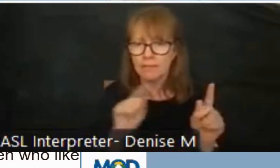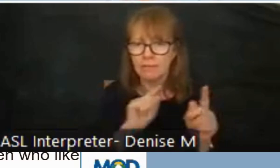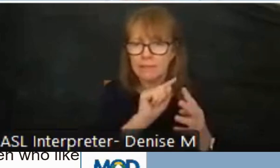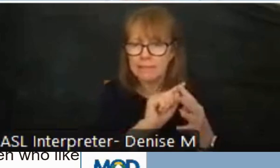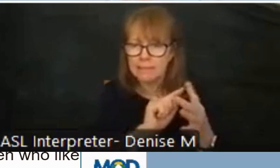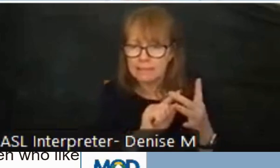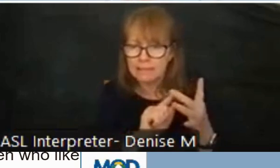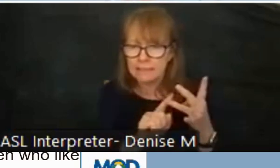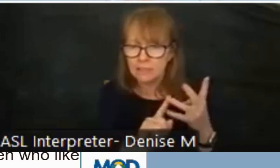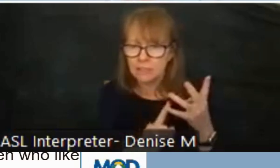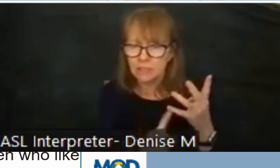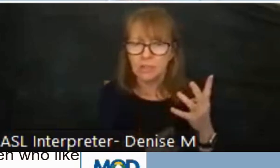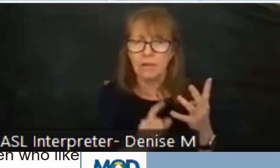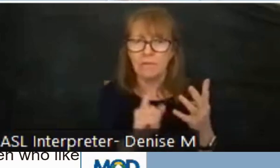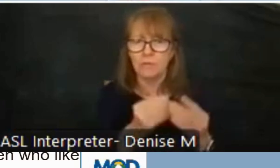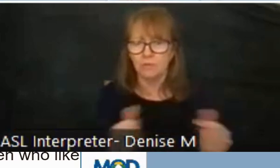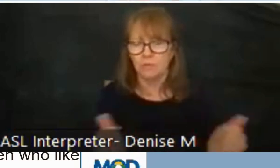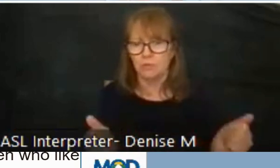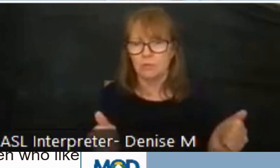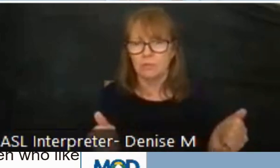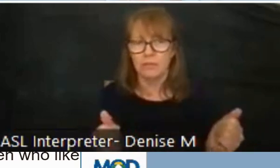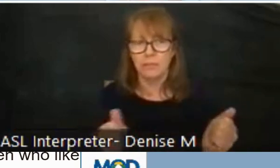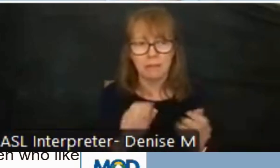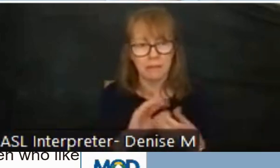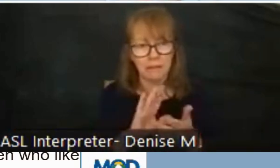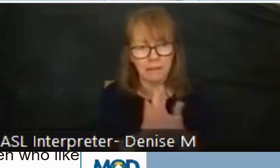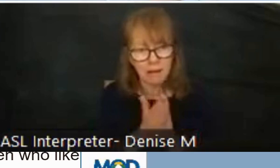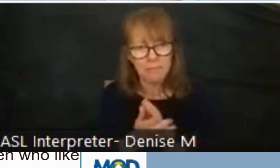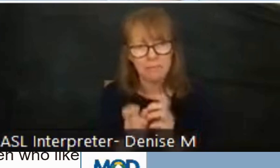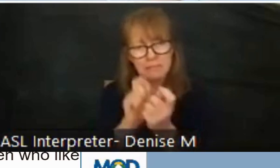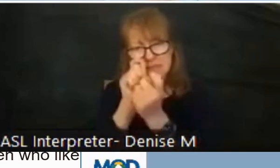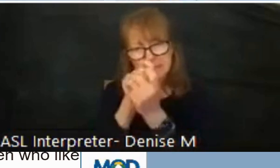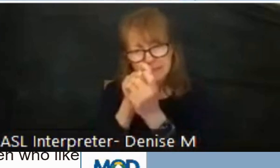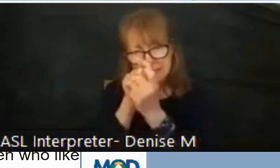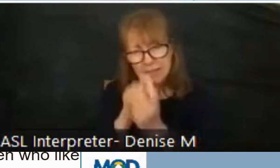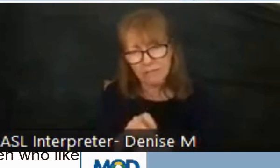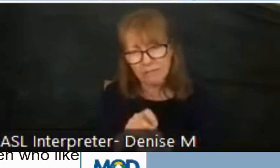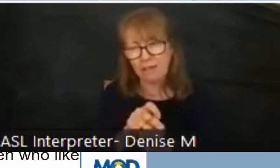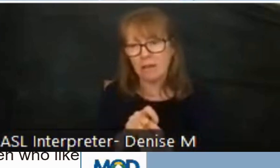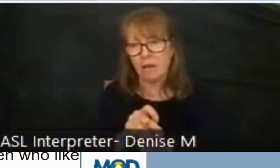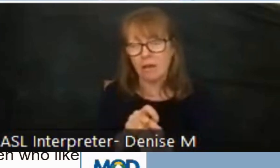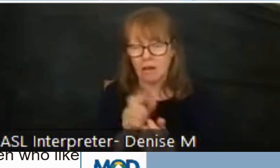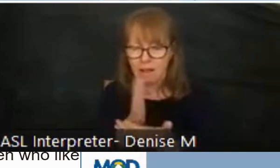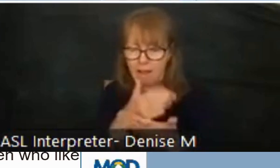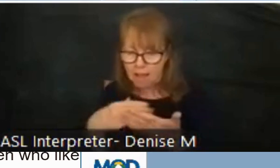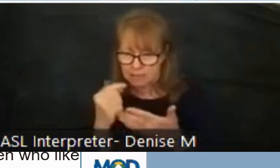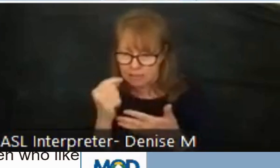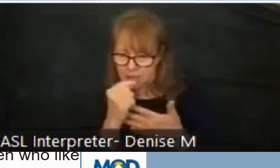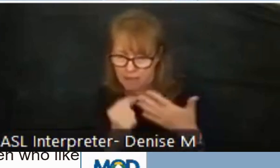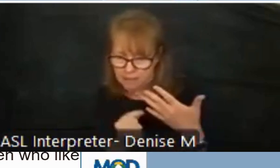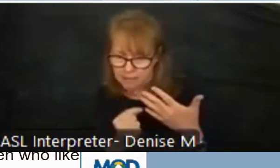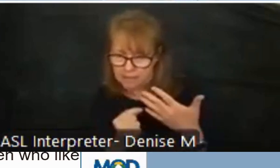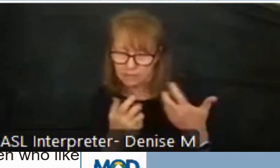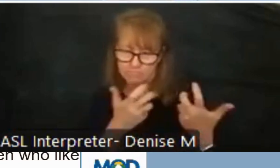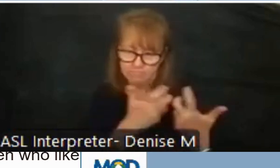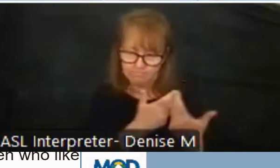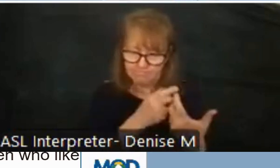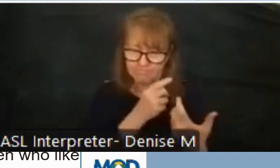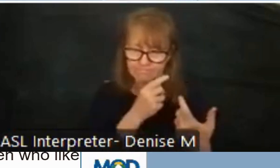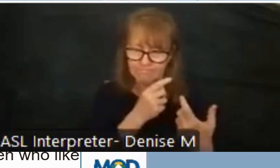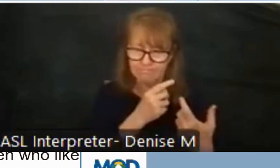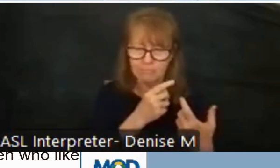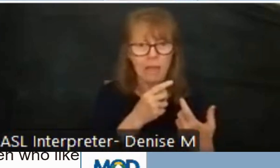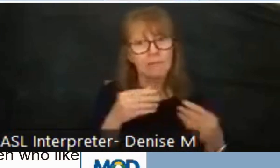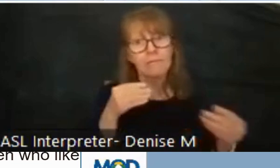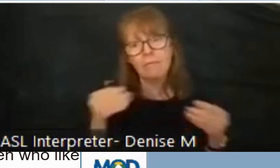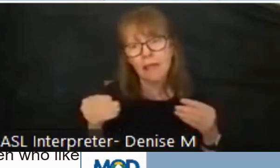that are important to make that solution effective for you, while staying flexible about aspects that really don't matter